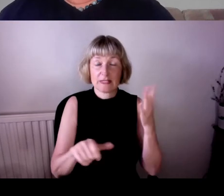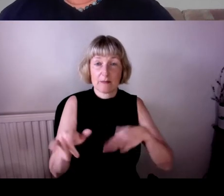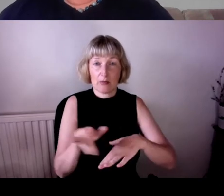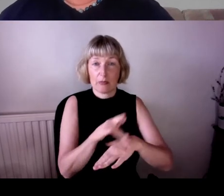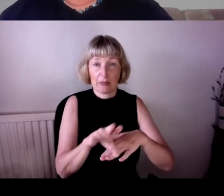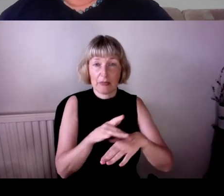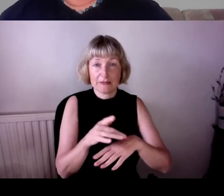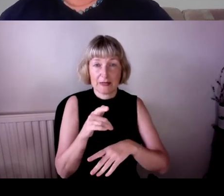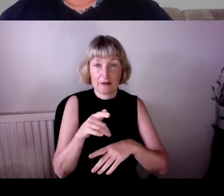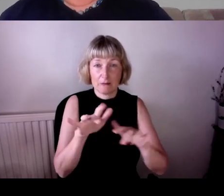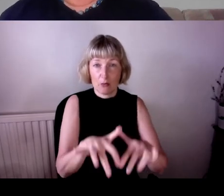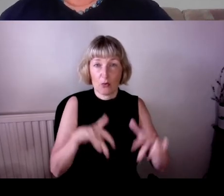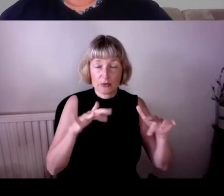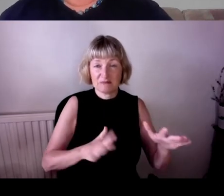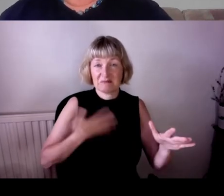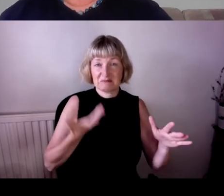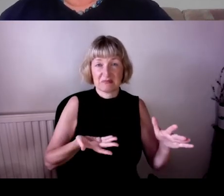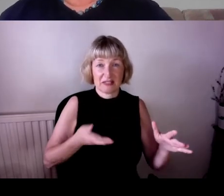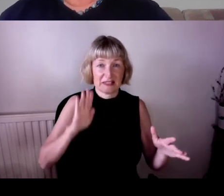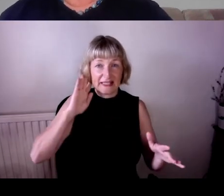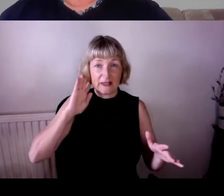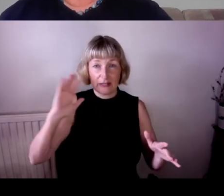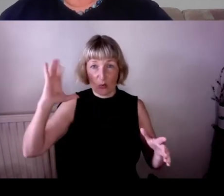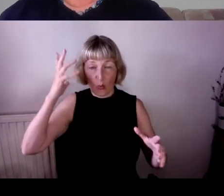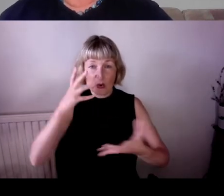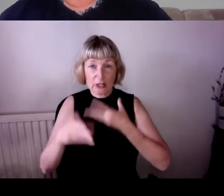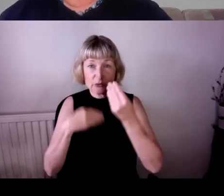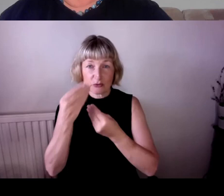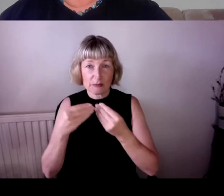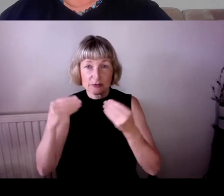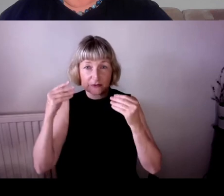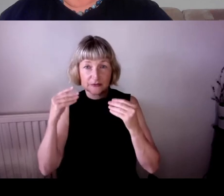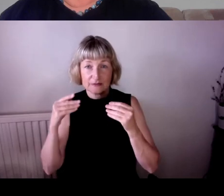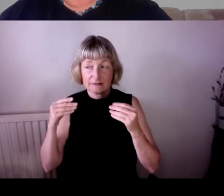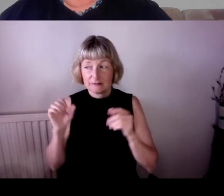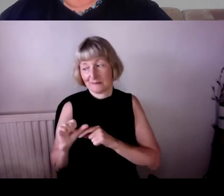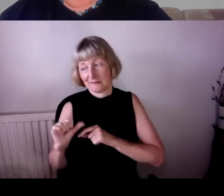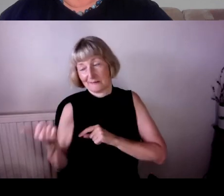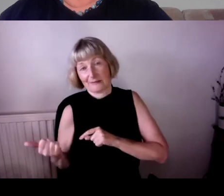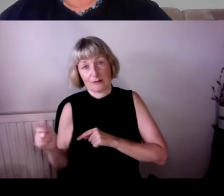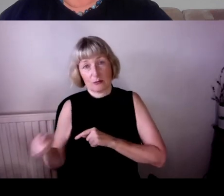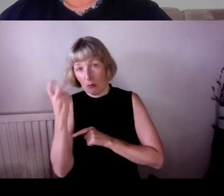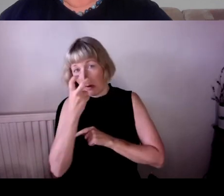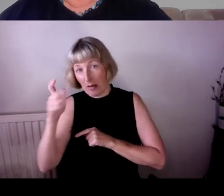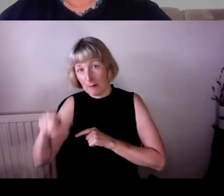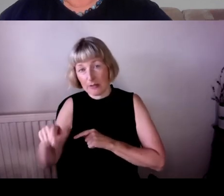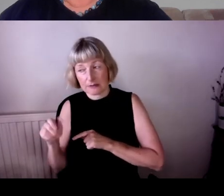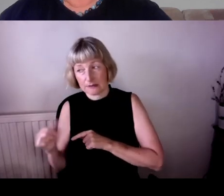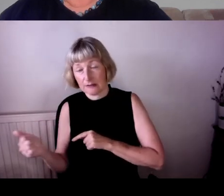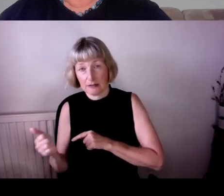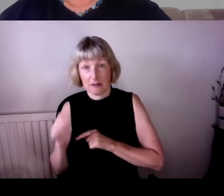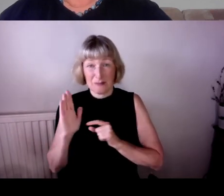it and obviously having to sort of incorporate it in their experience. But if you just need to be a